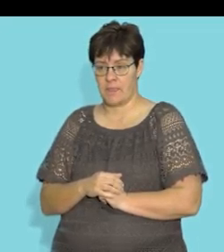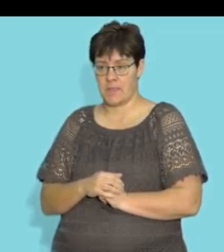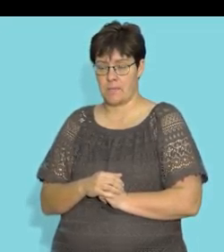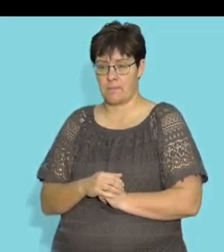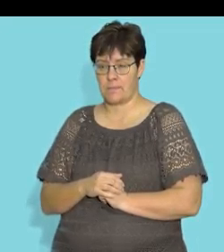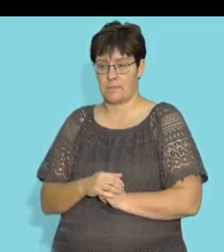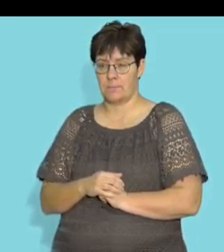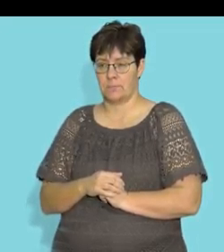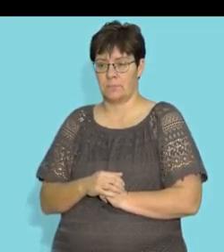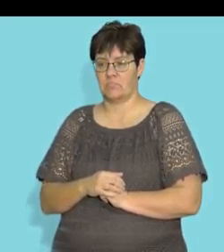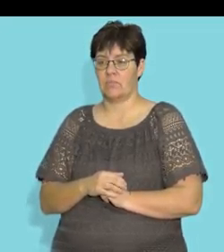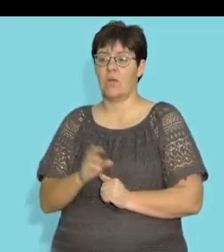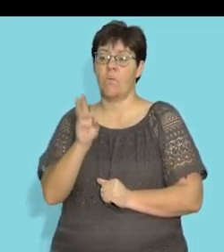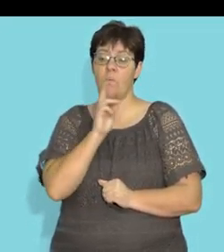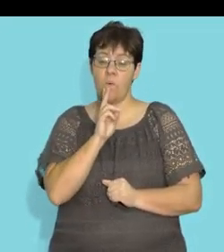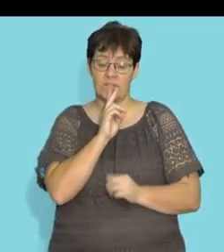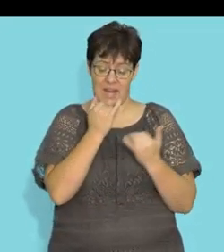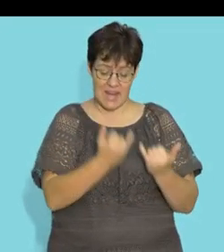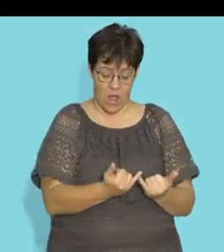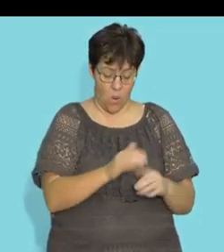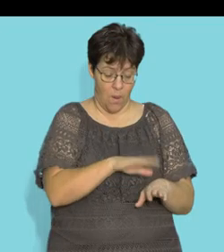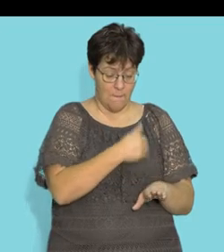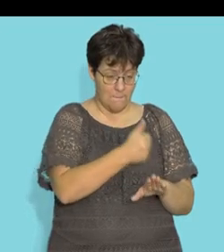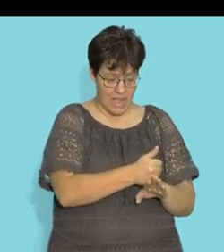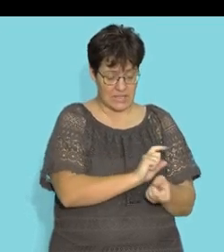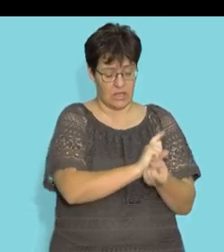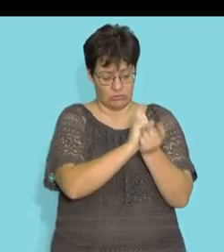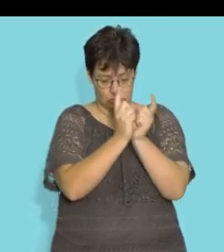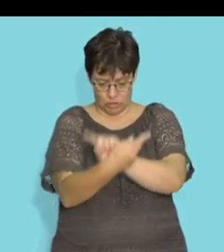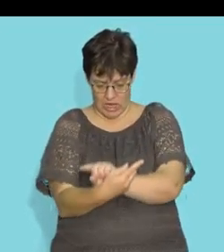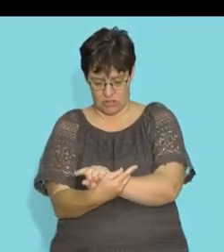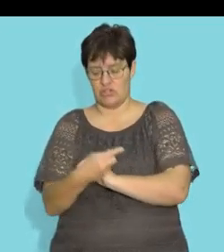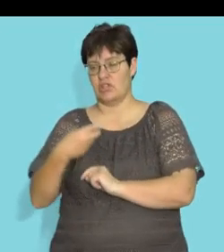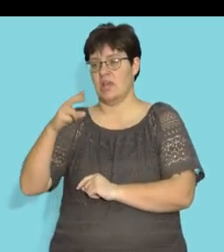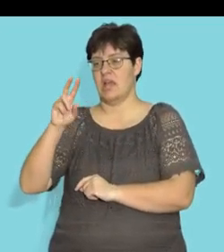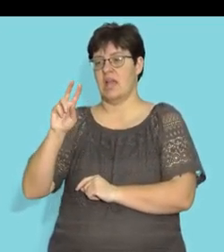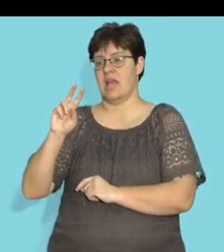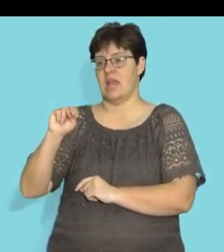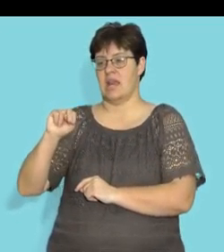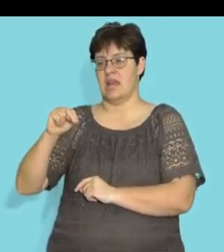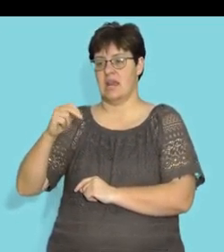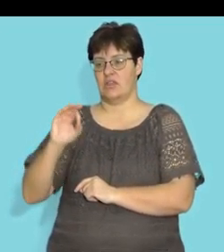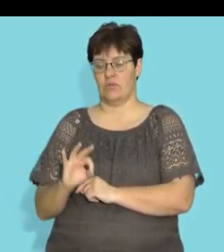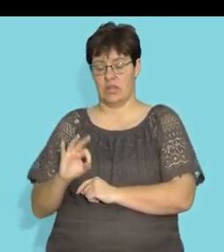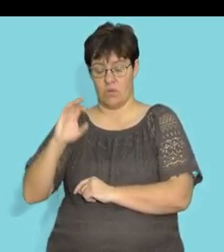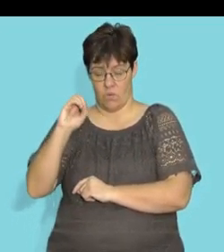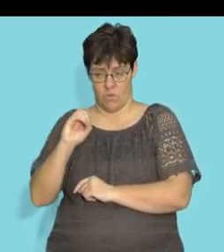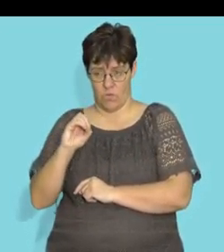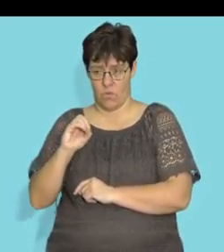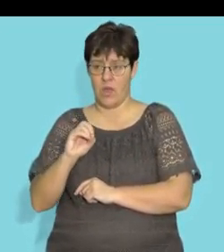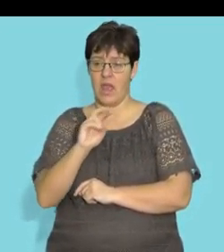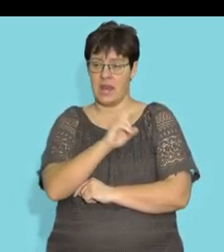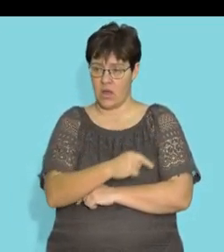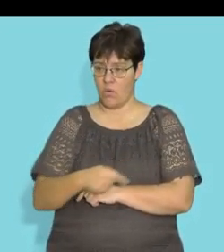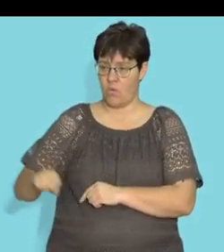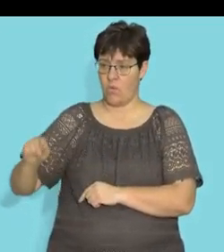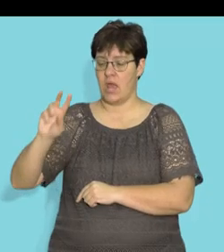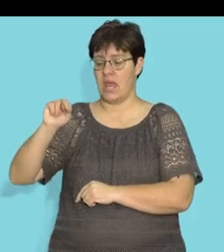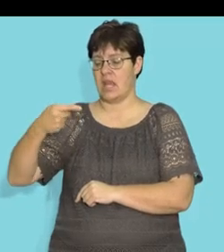it was coming from a weak base. So your strong acid donates this proton to